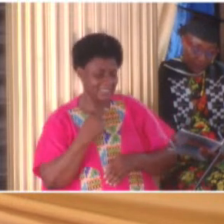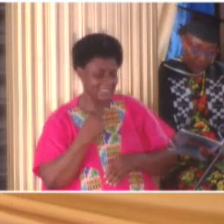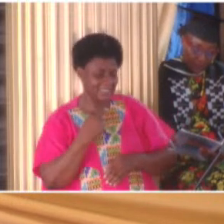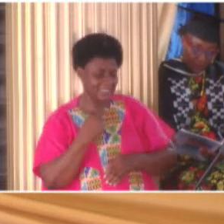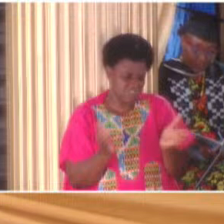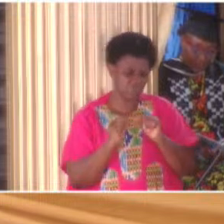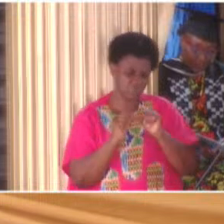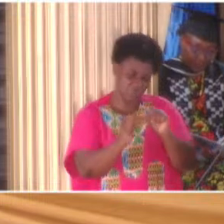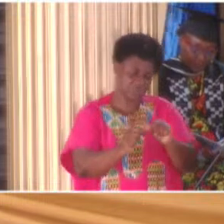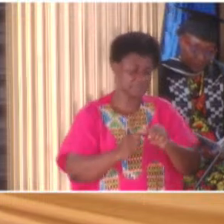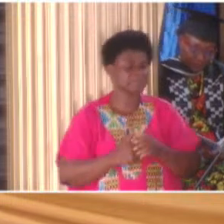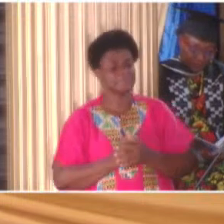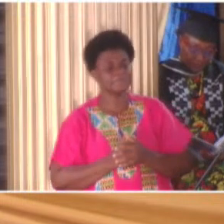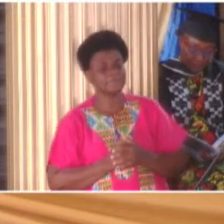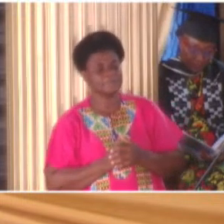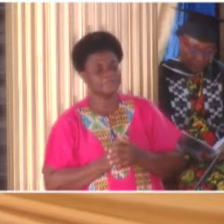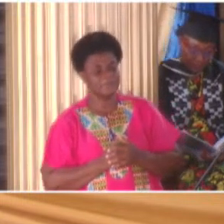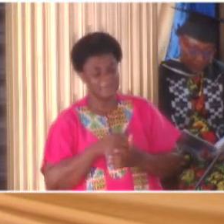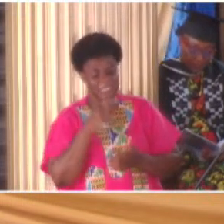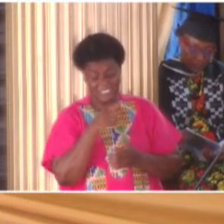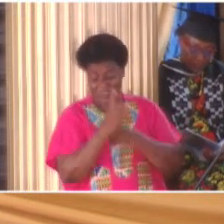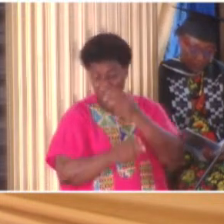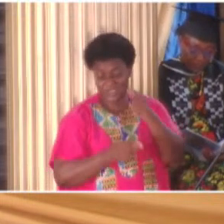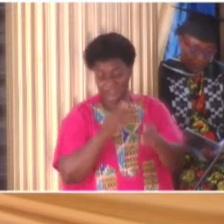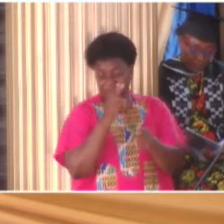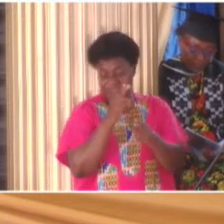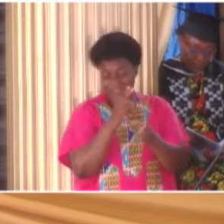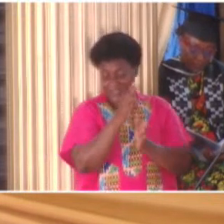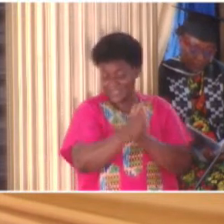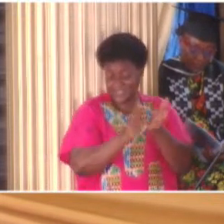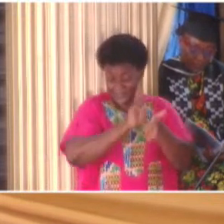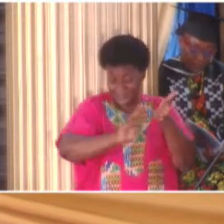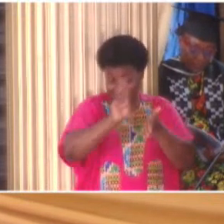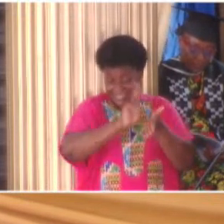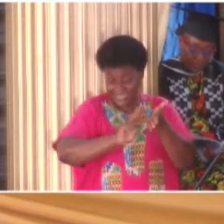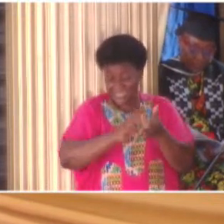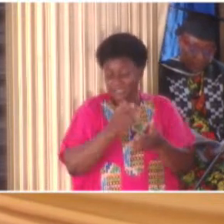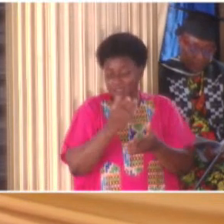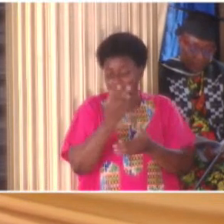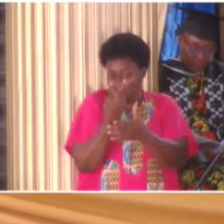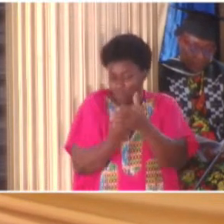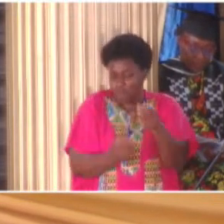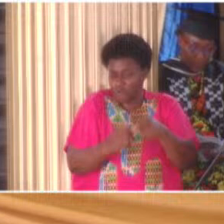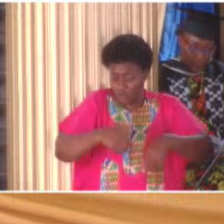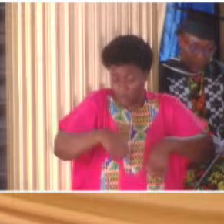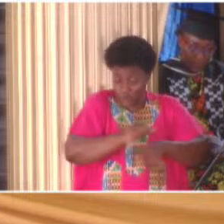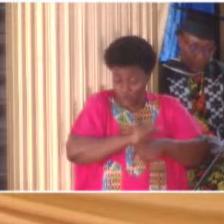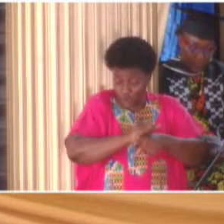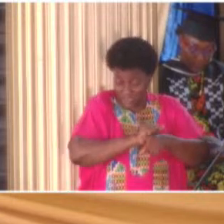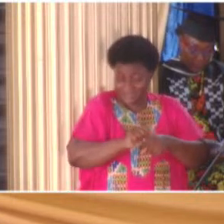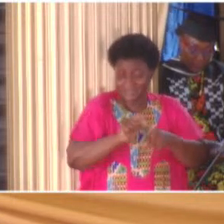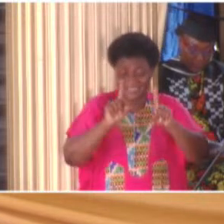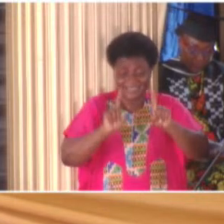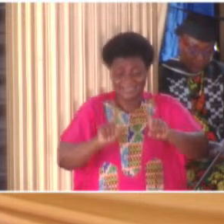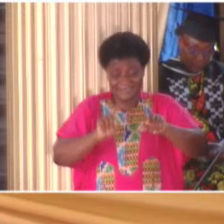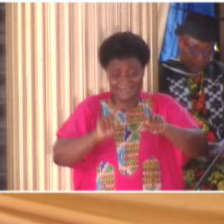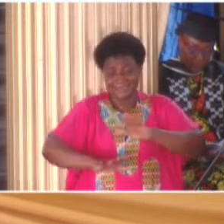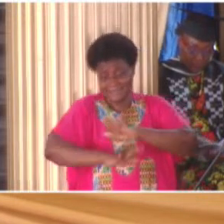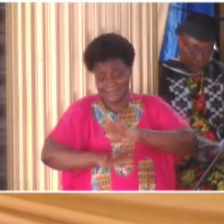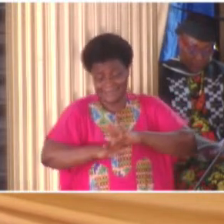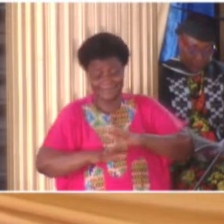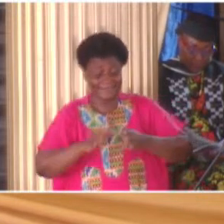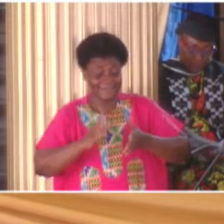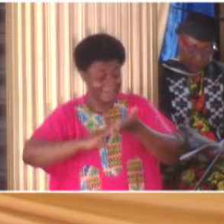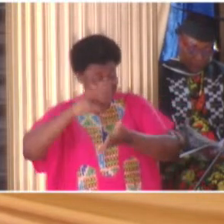continue. This university has been both our training ground and our testing ground. The lessons